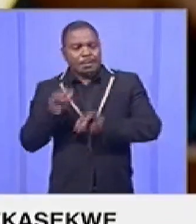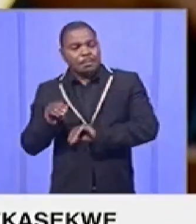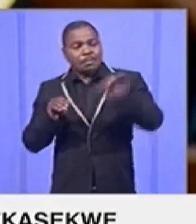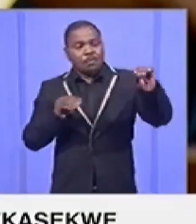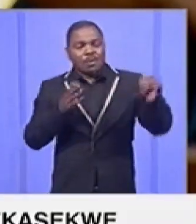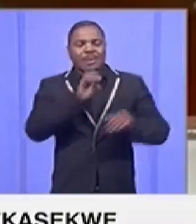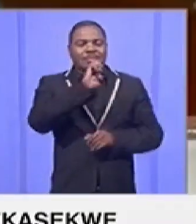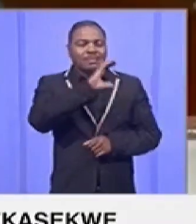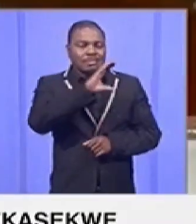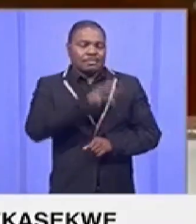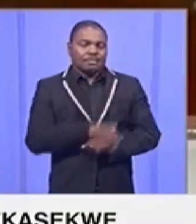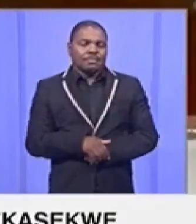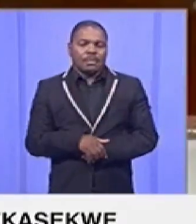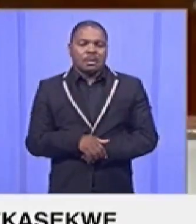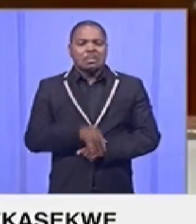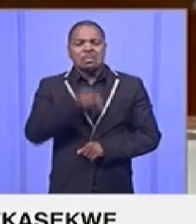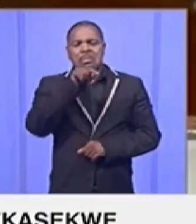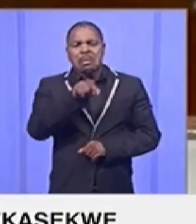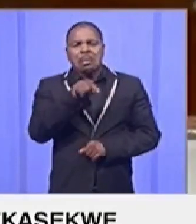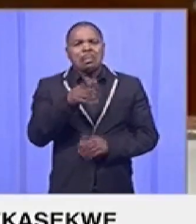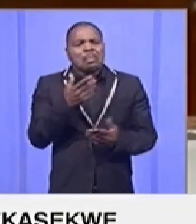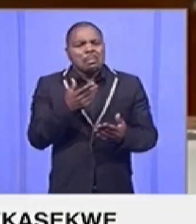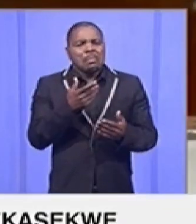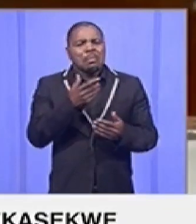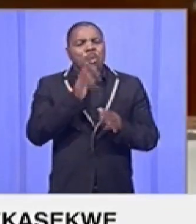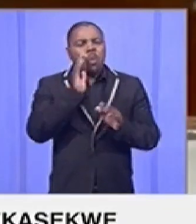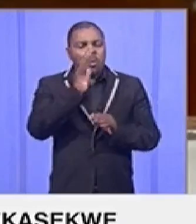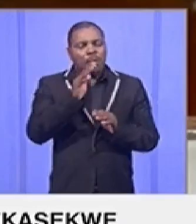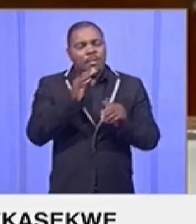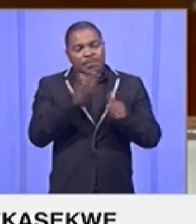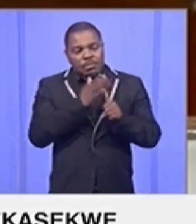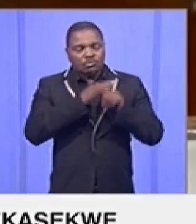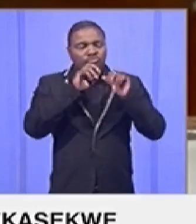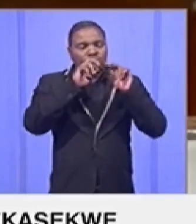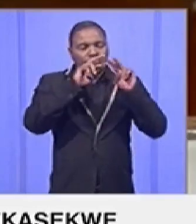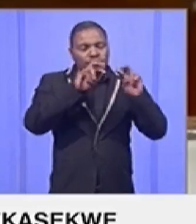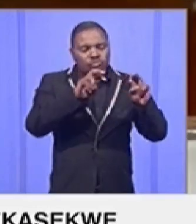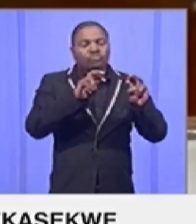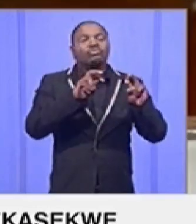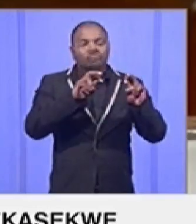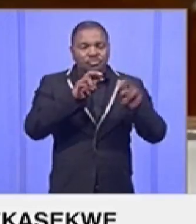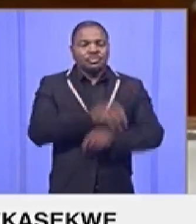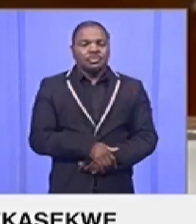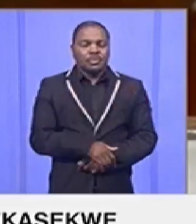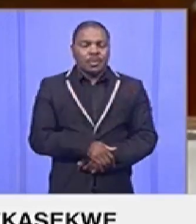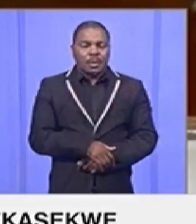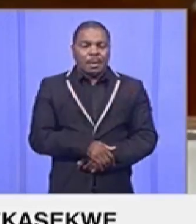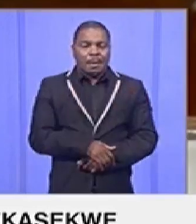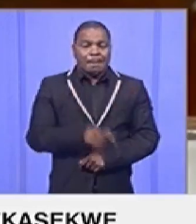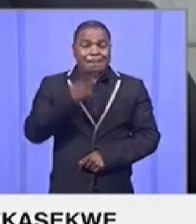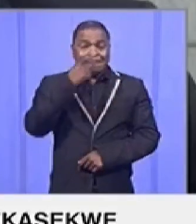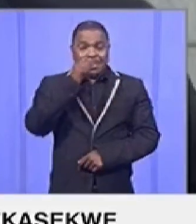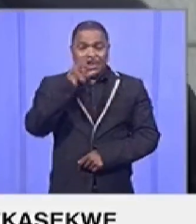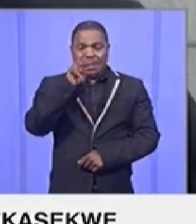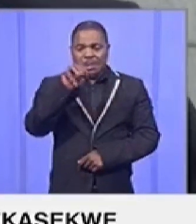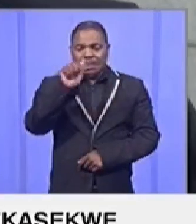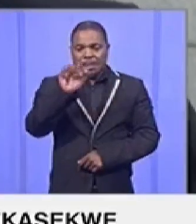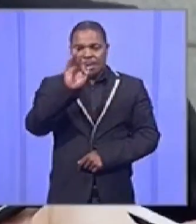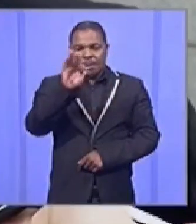Eastern Cape. Merero eo ga ya tlhagisiwa fela e tlile go batlisisiwa. Mr. Mafe is